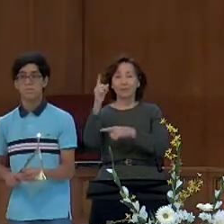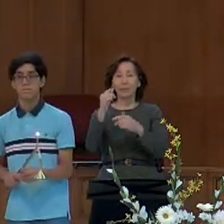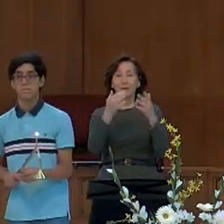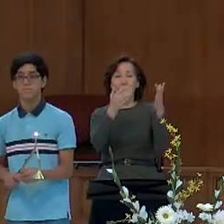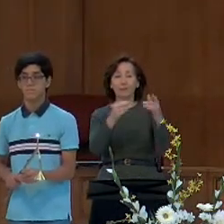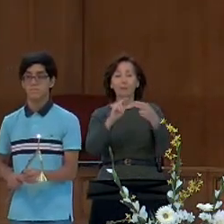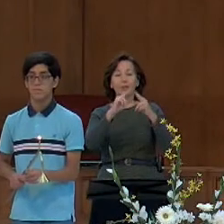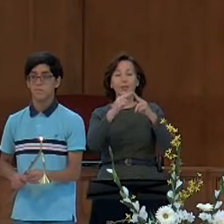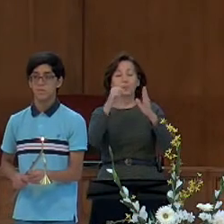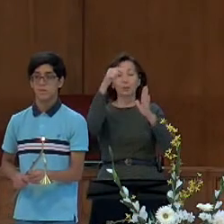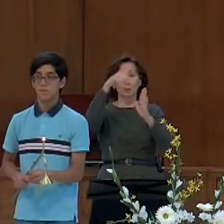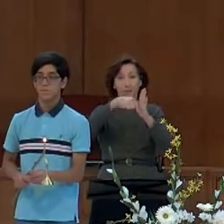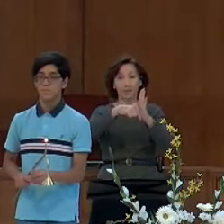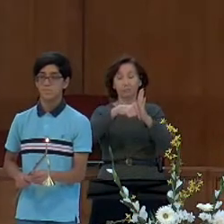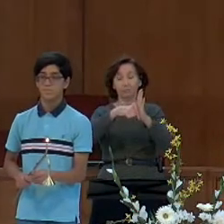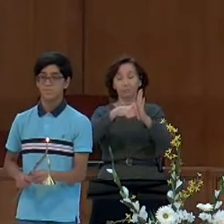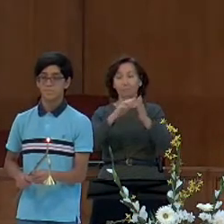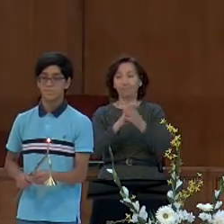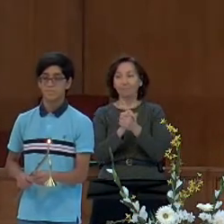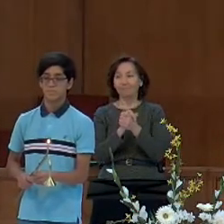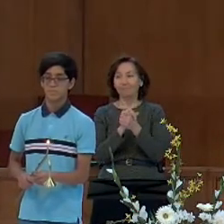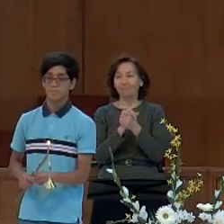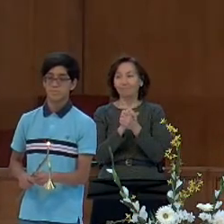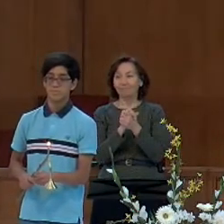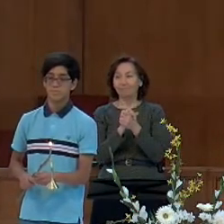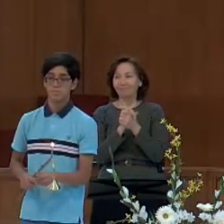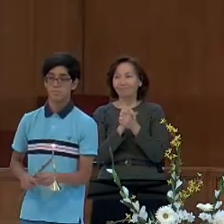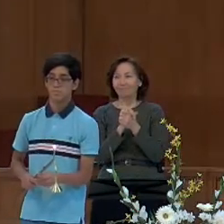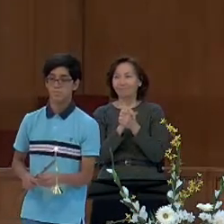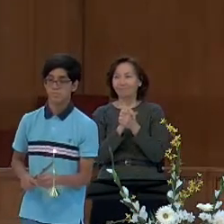some more hugging. I'll catch up with you, I promise you. I'll make up.